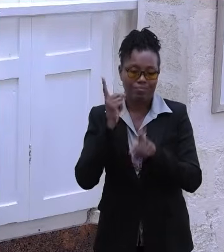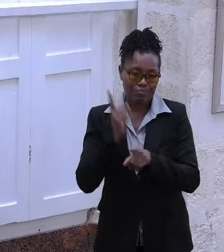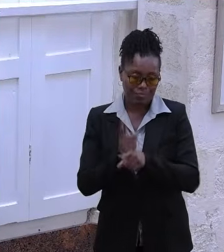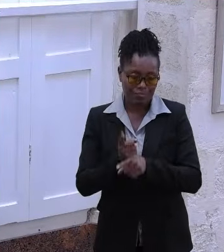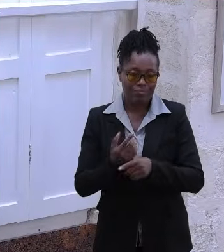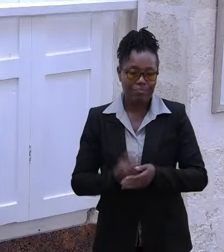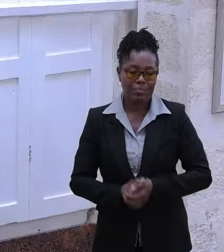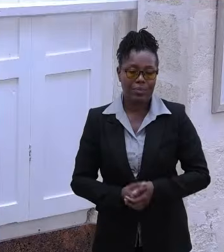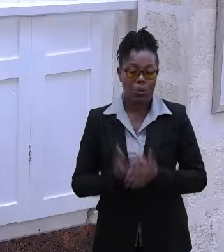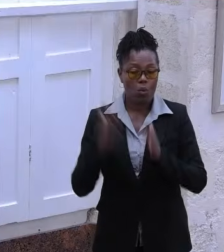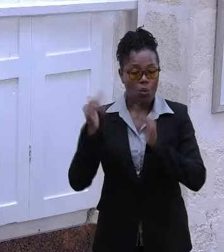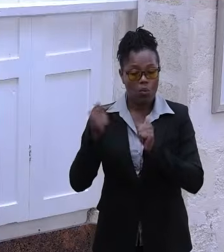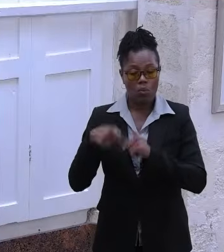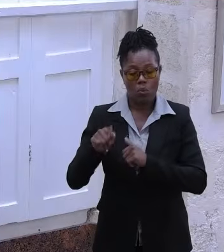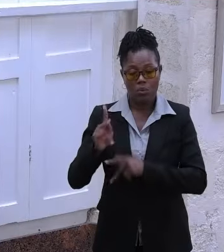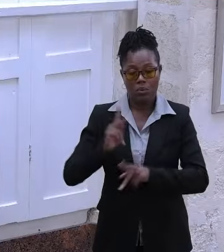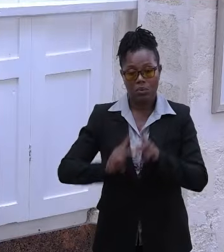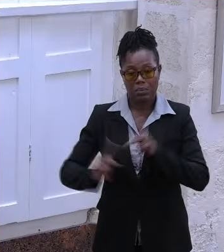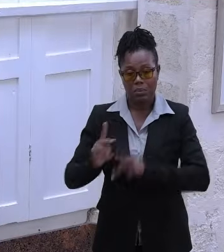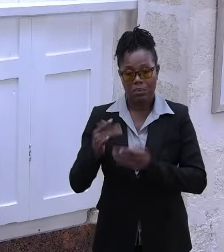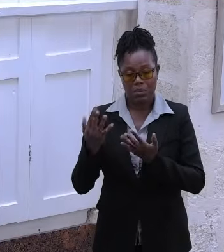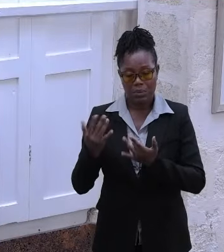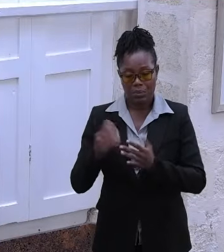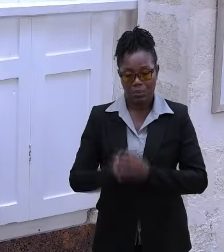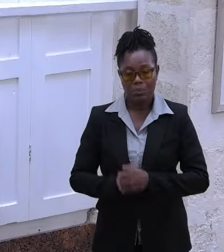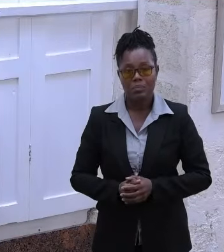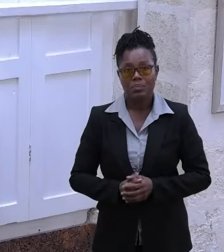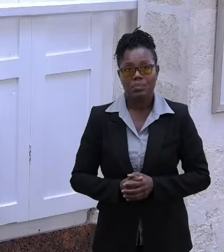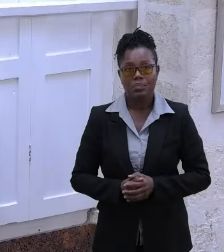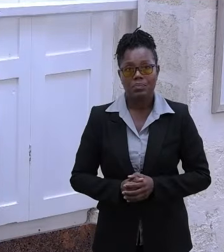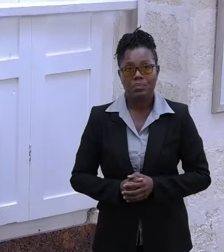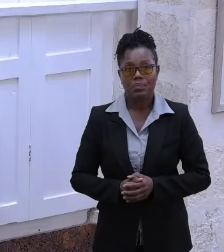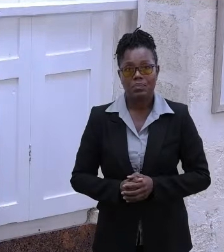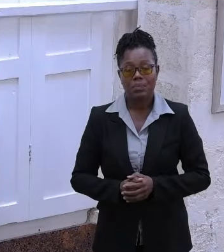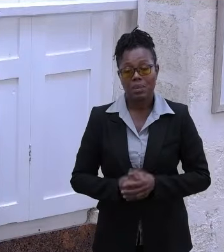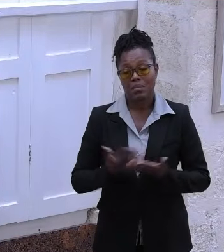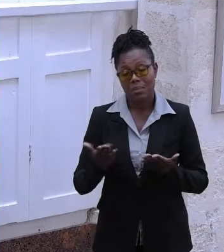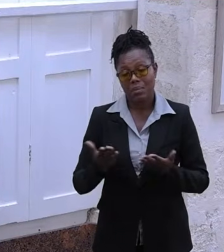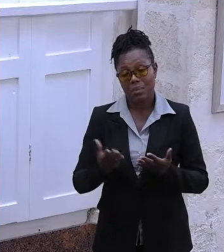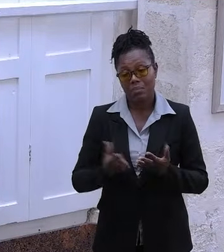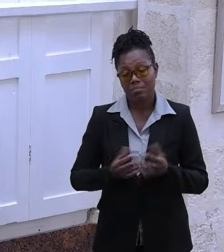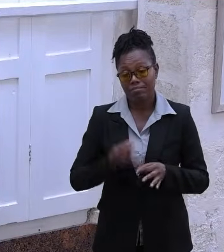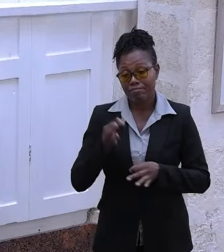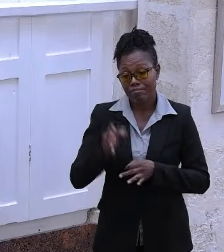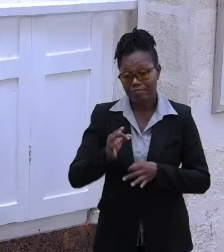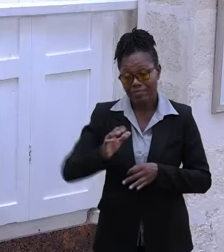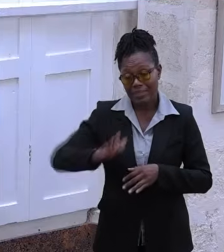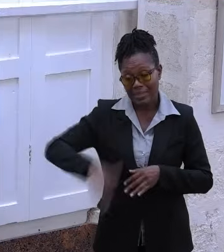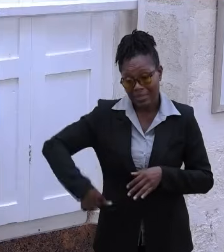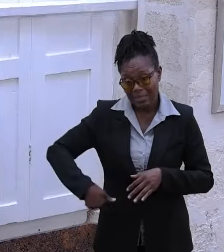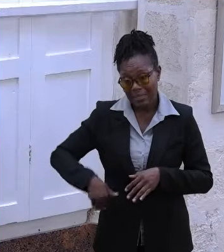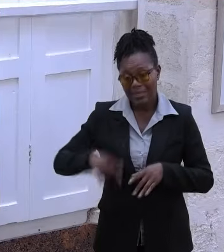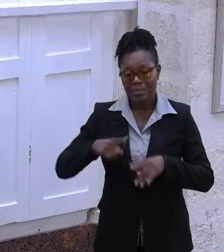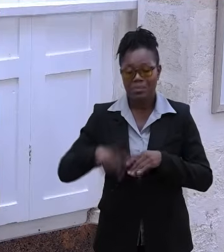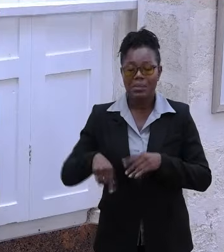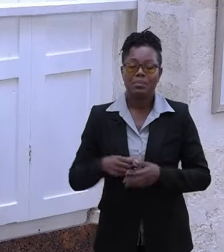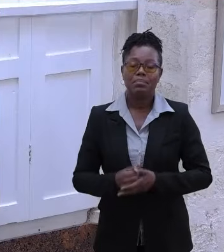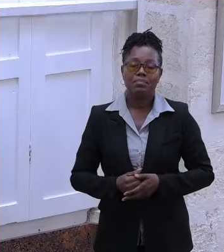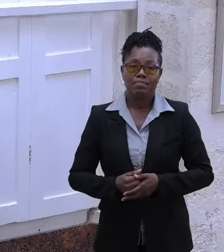those persons give them some comfort. Much delayed, but certainly much earned.